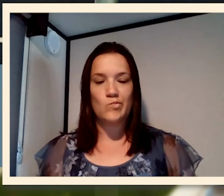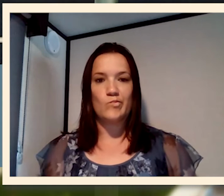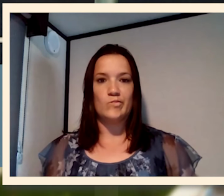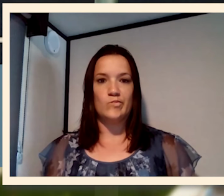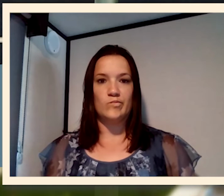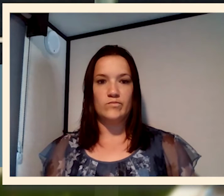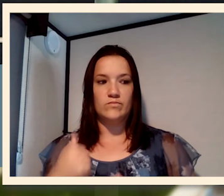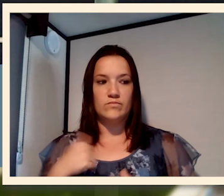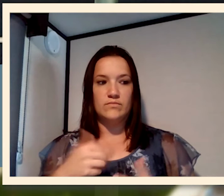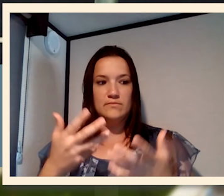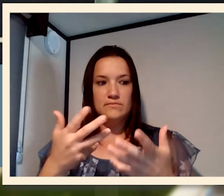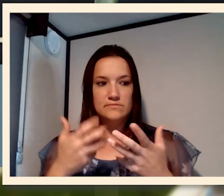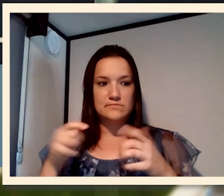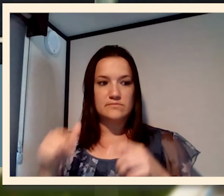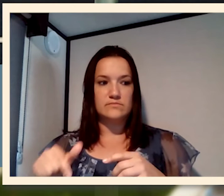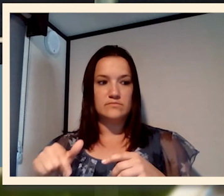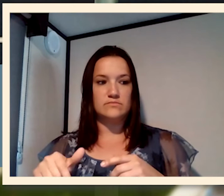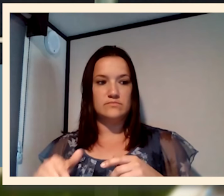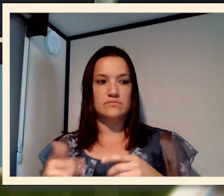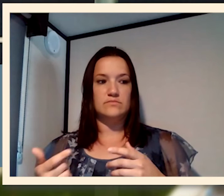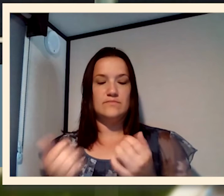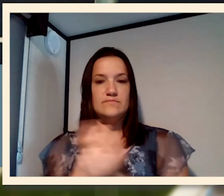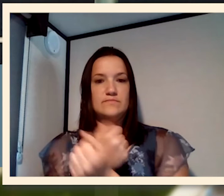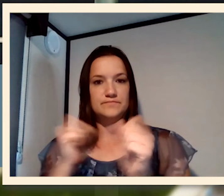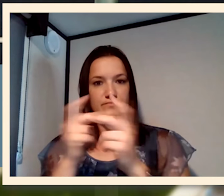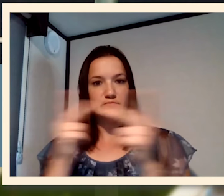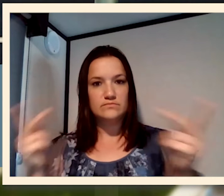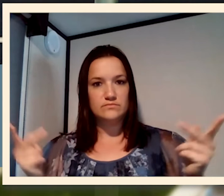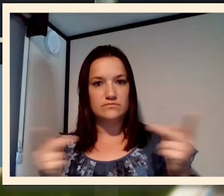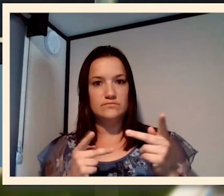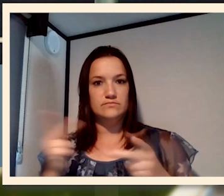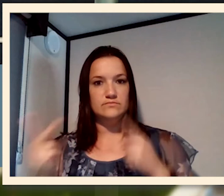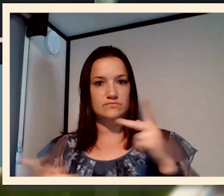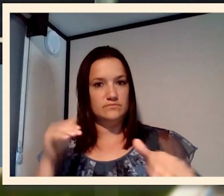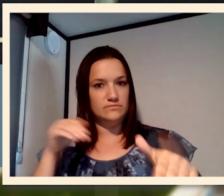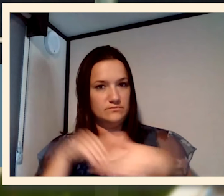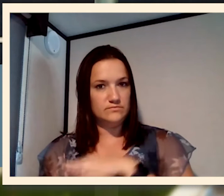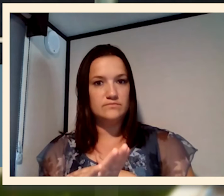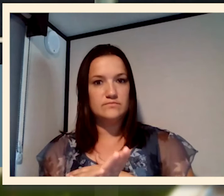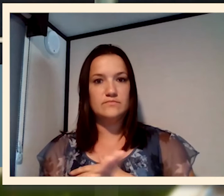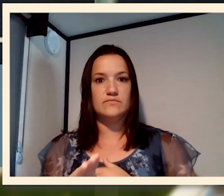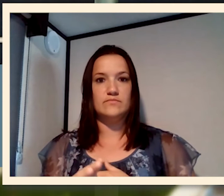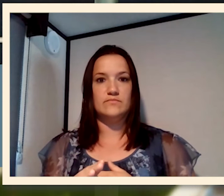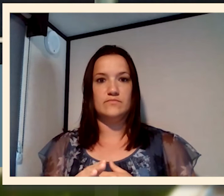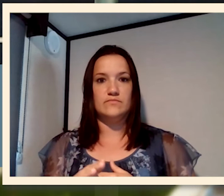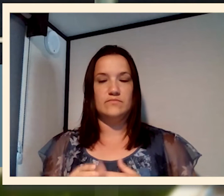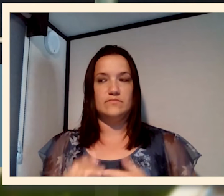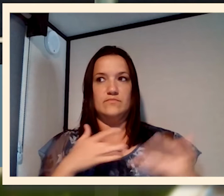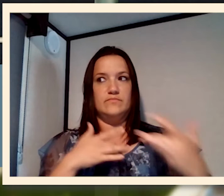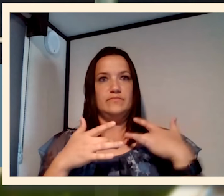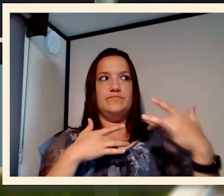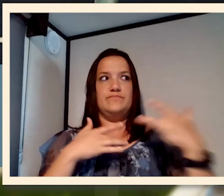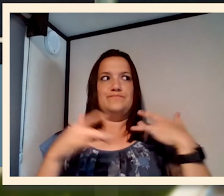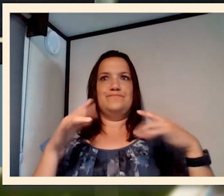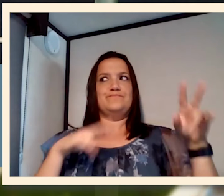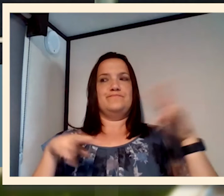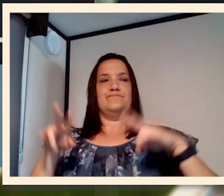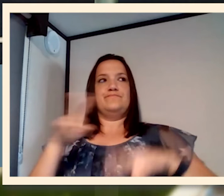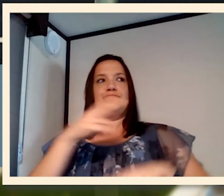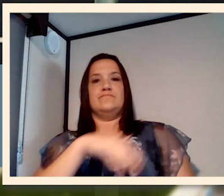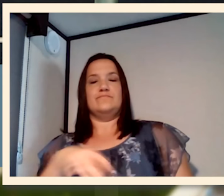visitors and our employees, and so we want this to be a safe place. People are already coming to the hospital